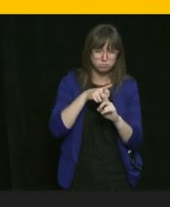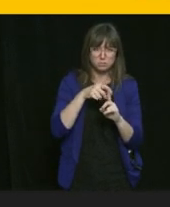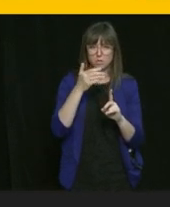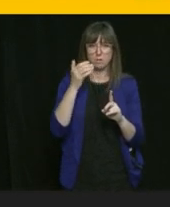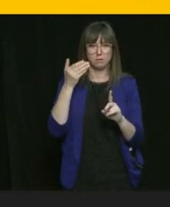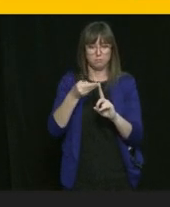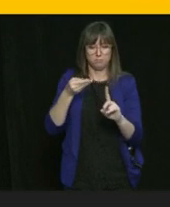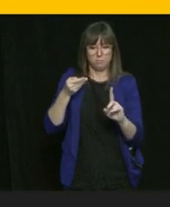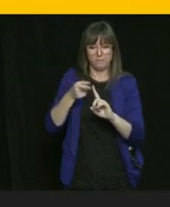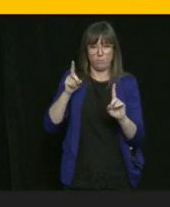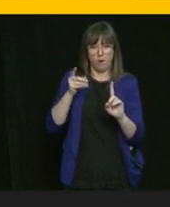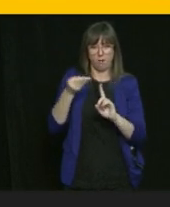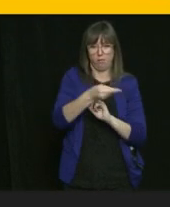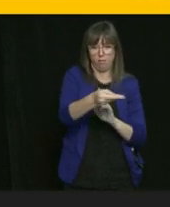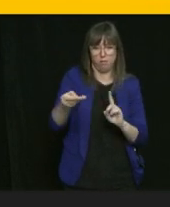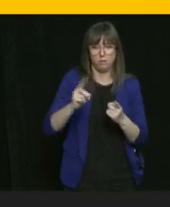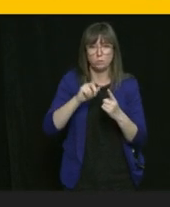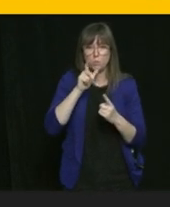tracing.